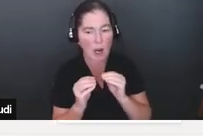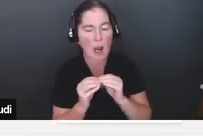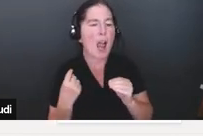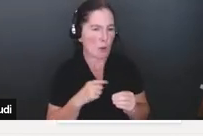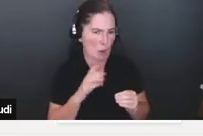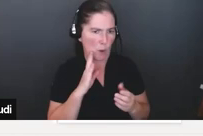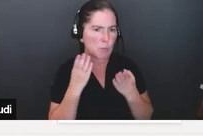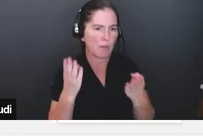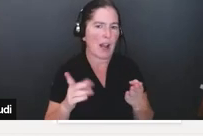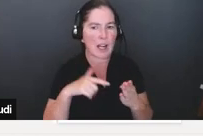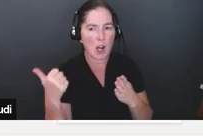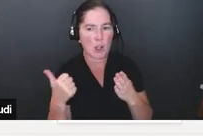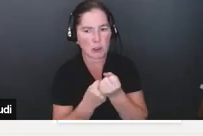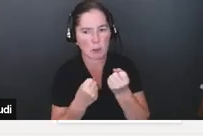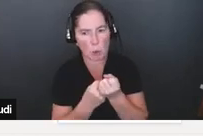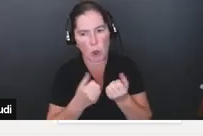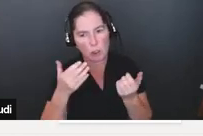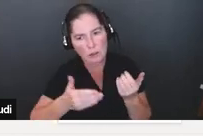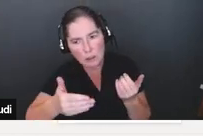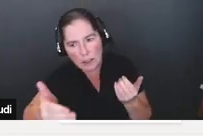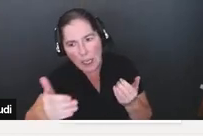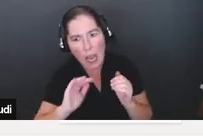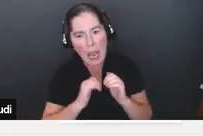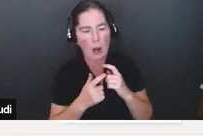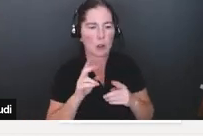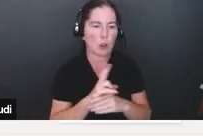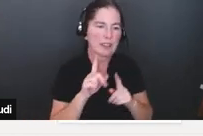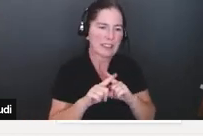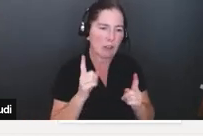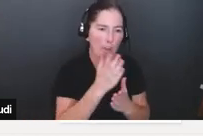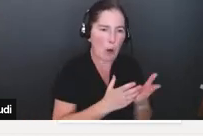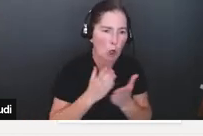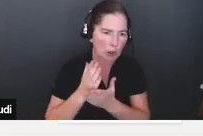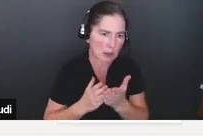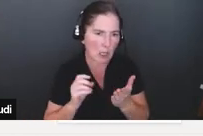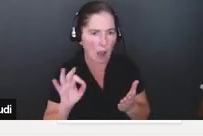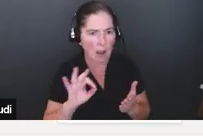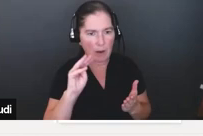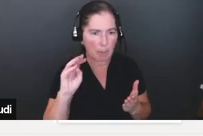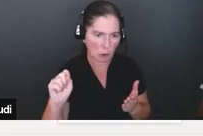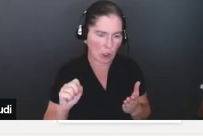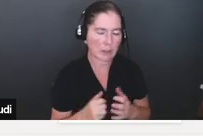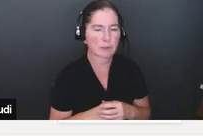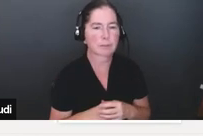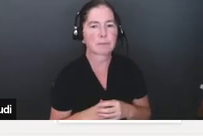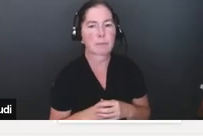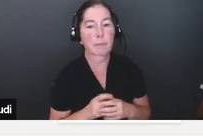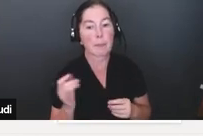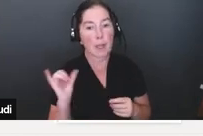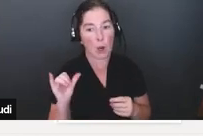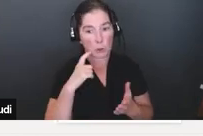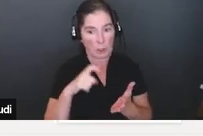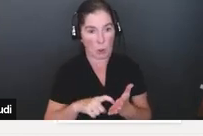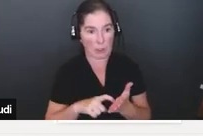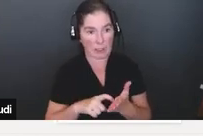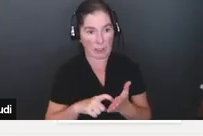services and supports for other things like how to use different features even within Microsoft. Speaking of that, Christina, I noticed under my